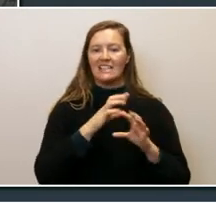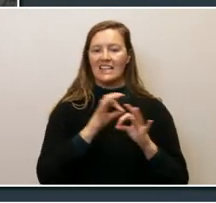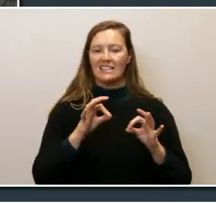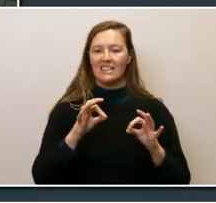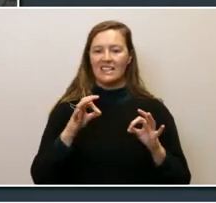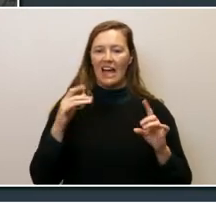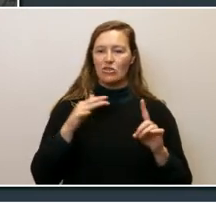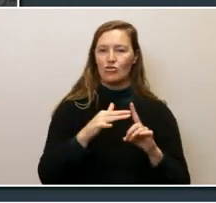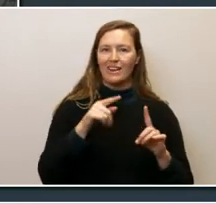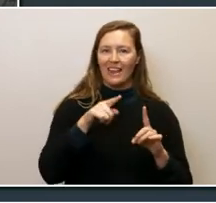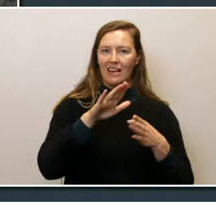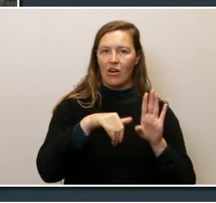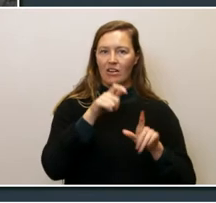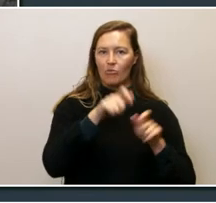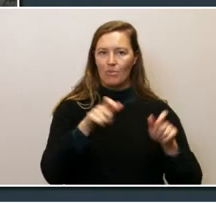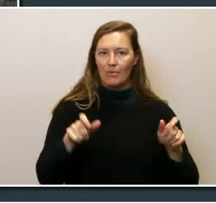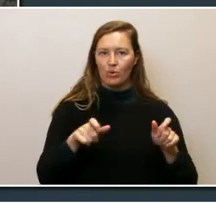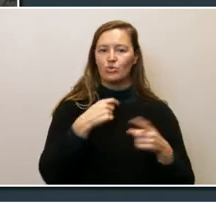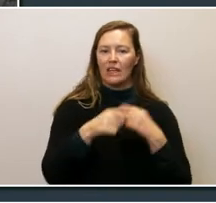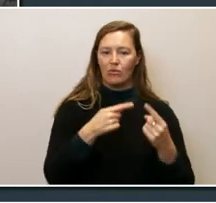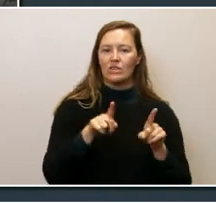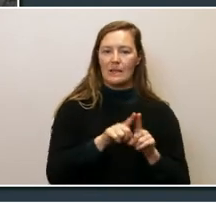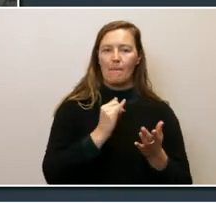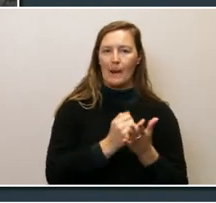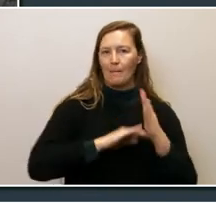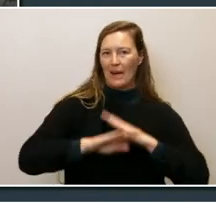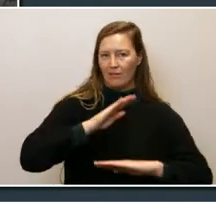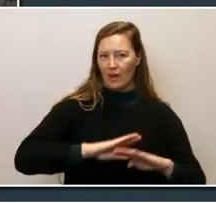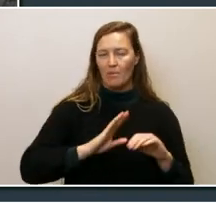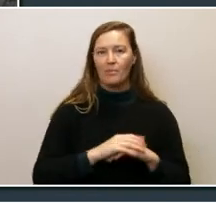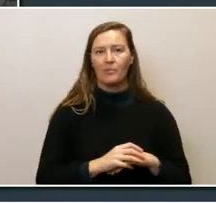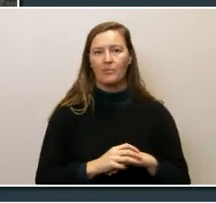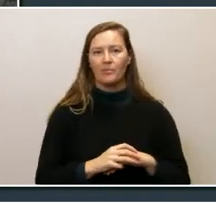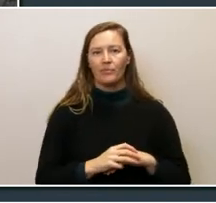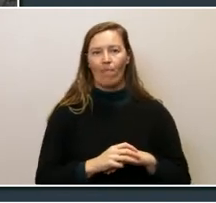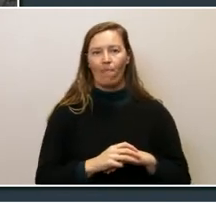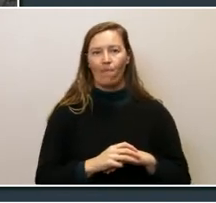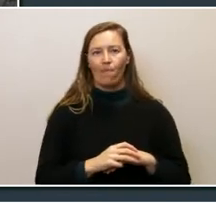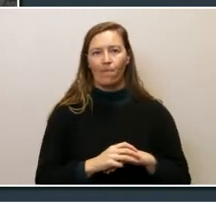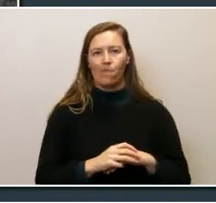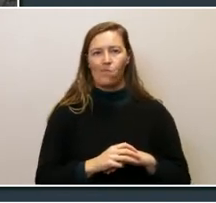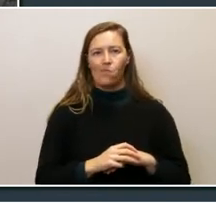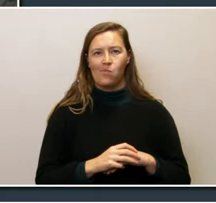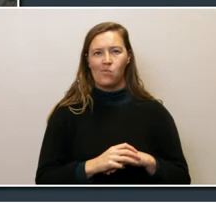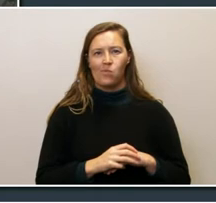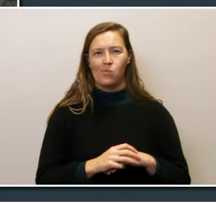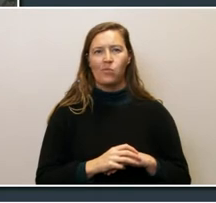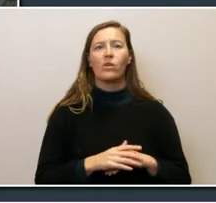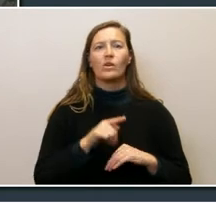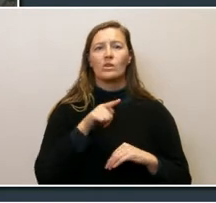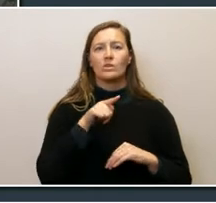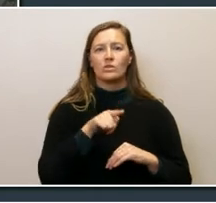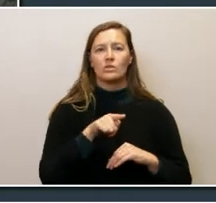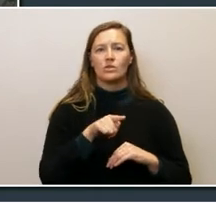attract the sort of people who are responsible for perpetuating this kind of antisocial behaviour. So it was really good to hear that you're having conversations